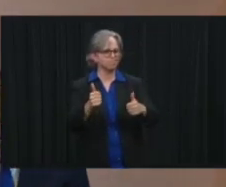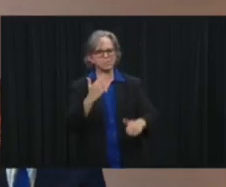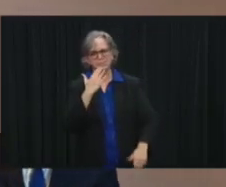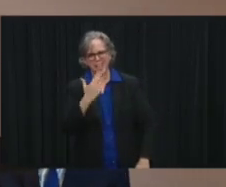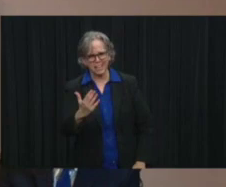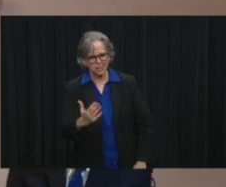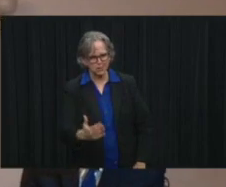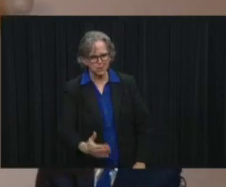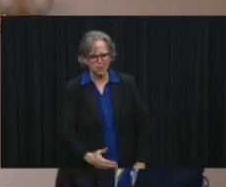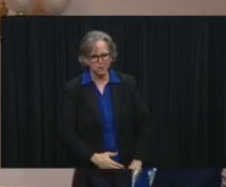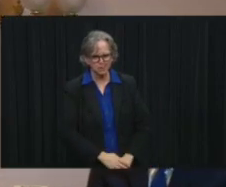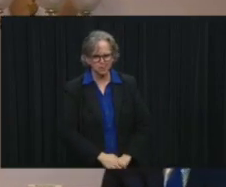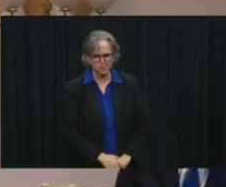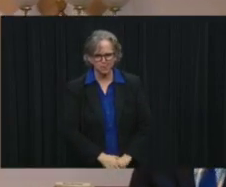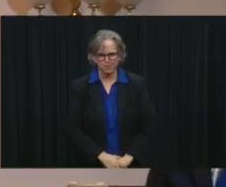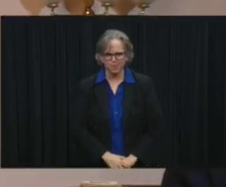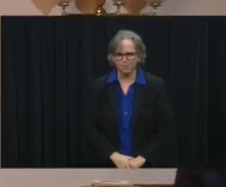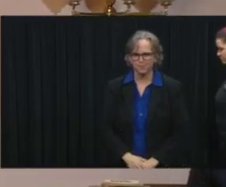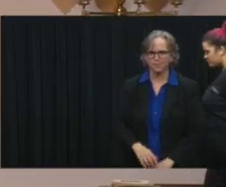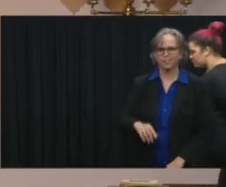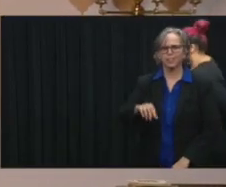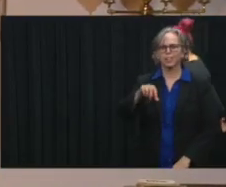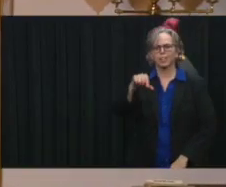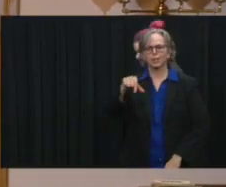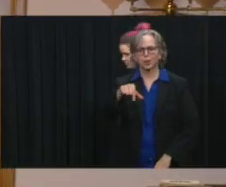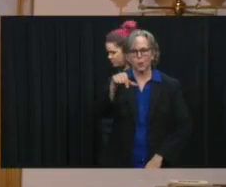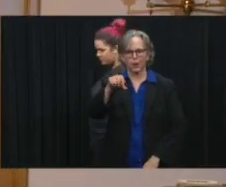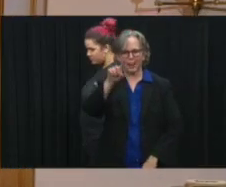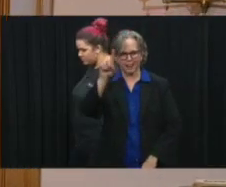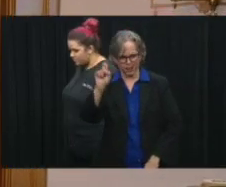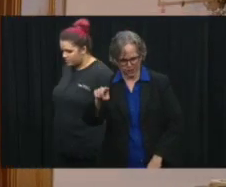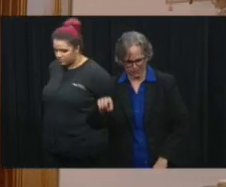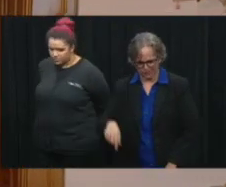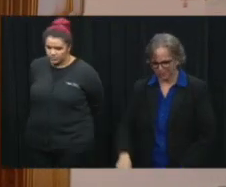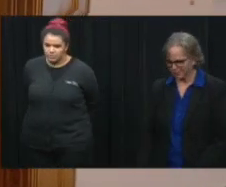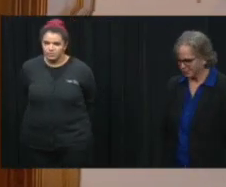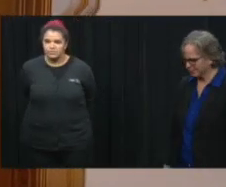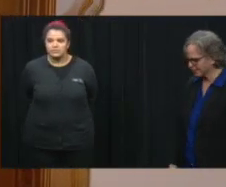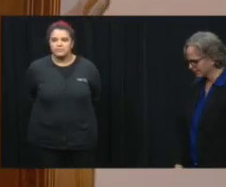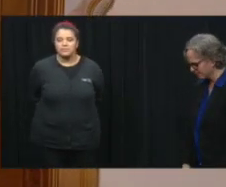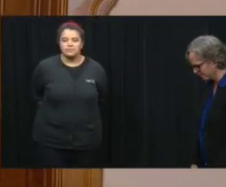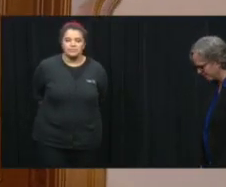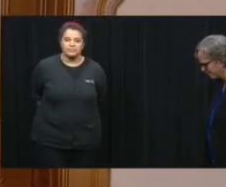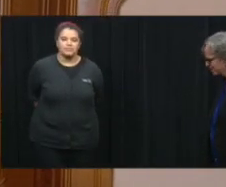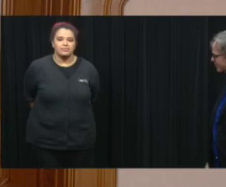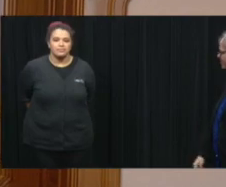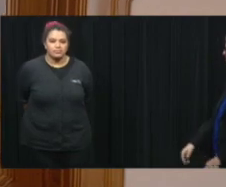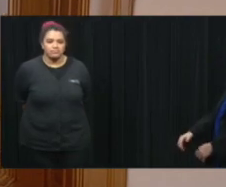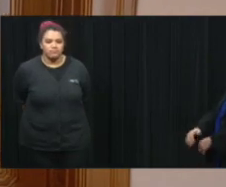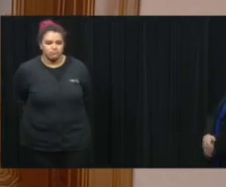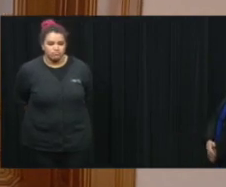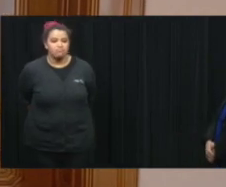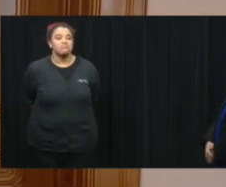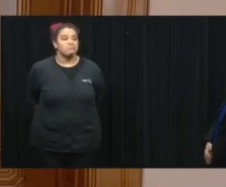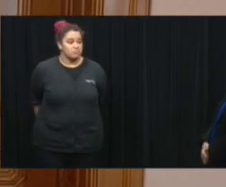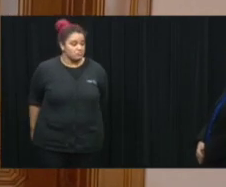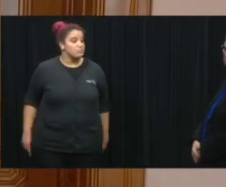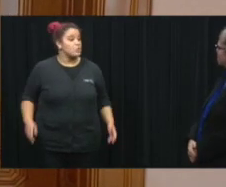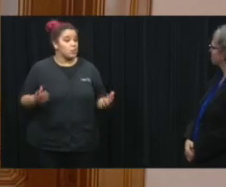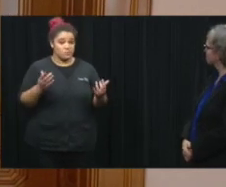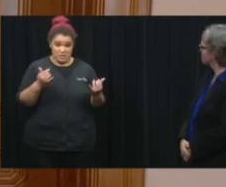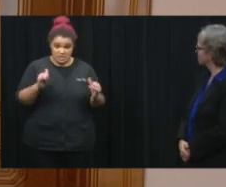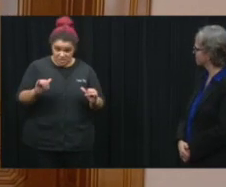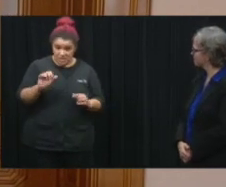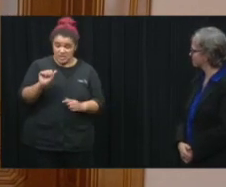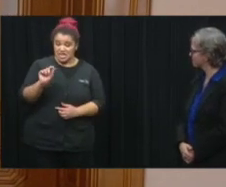some questions from the news media that is still in the atrium. Looks like you guys are in the dark a